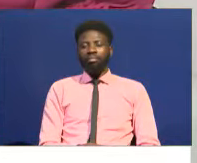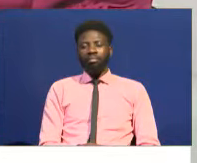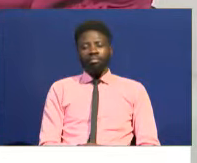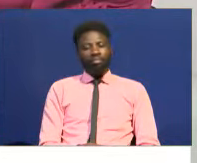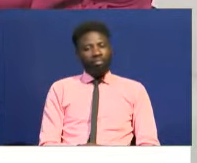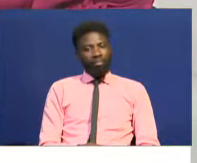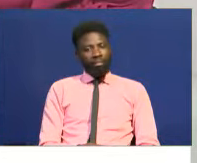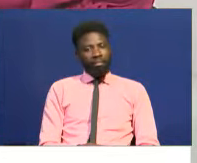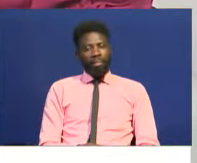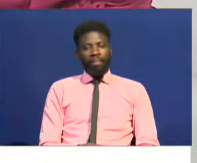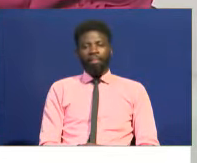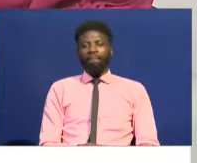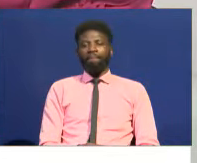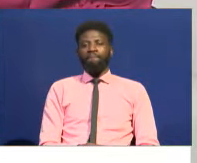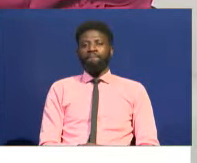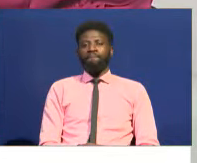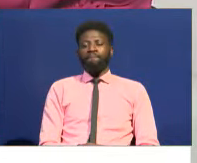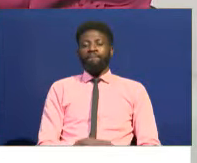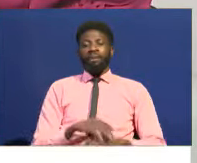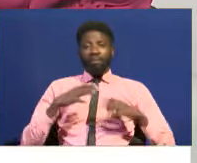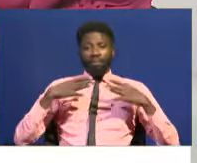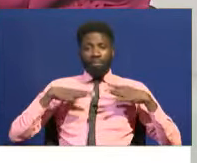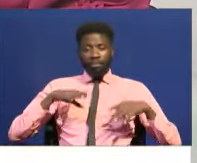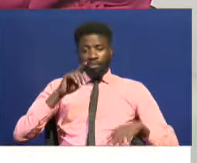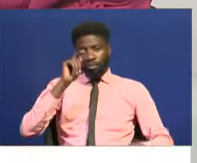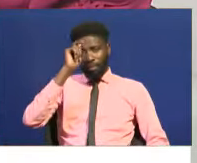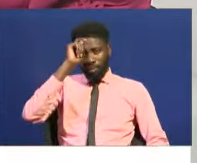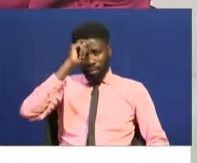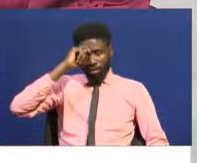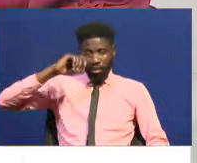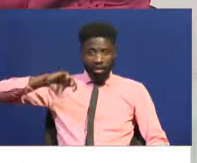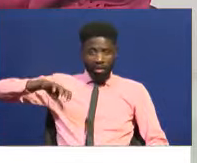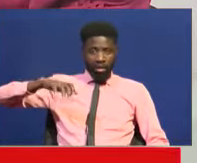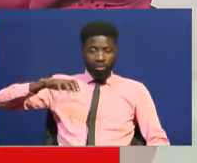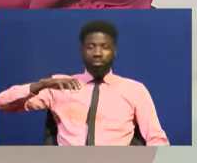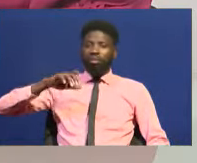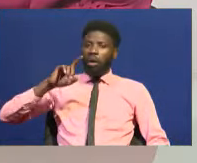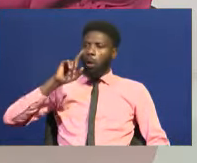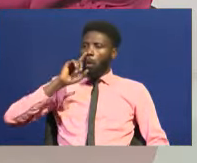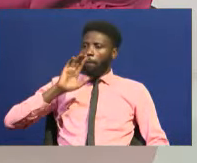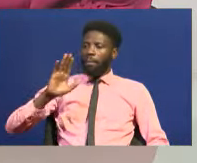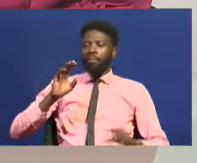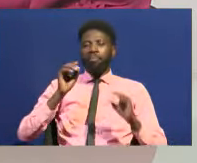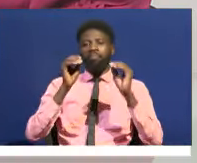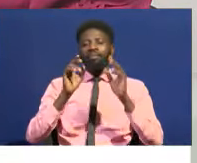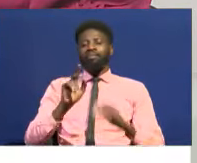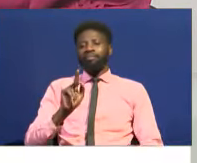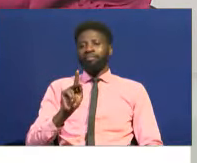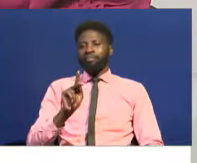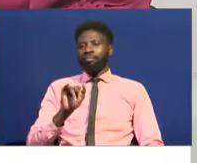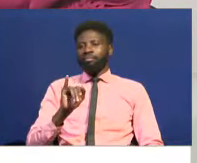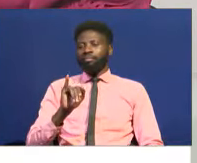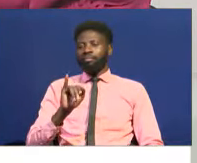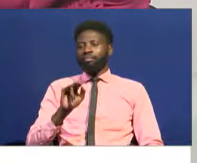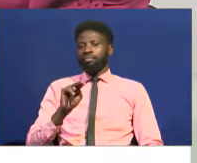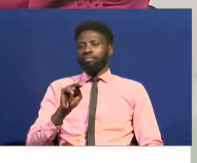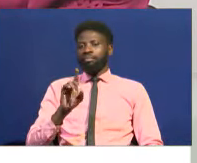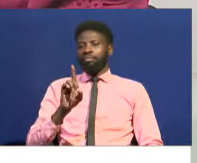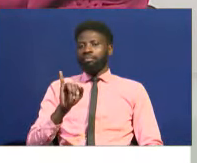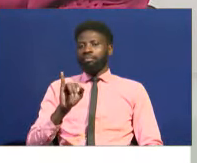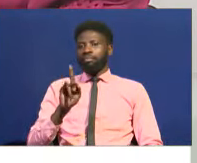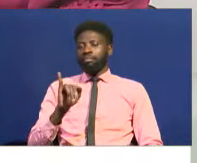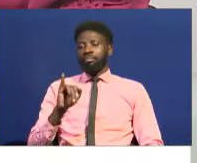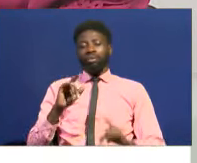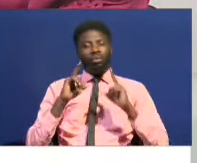Moving on, residents of Irunduni, Tharaka Nithi County, where Professor Kithure Kindiki hails from, have expressed their delight